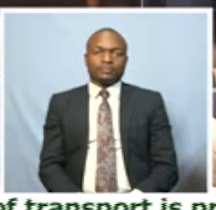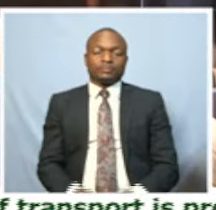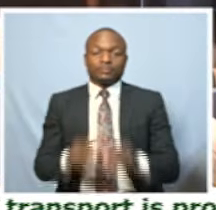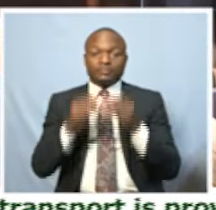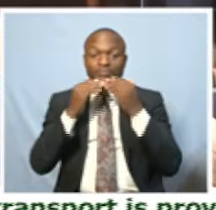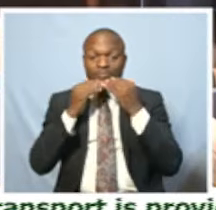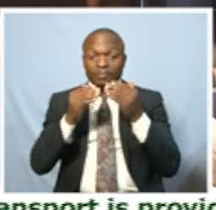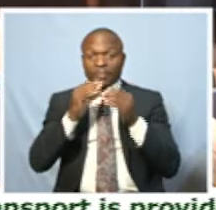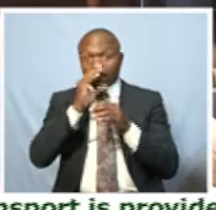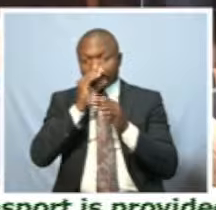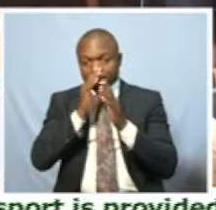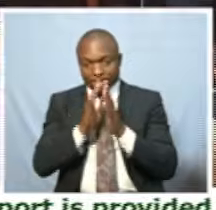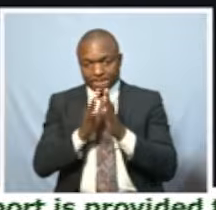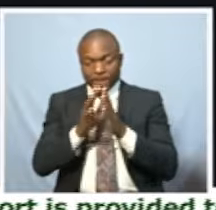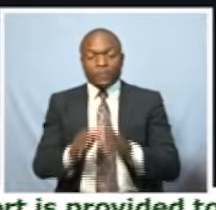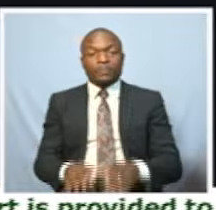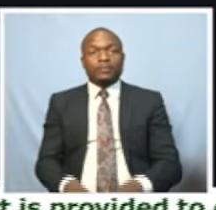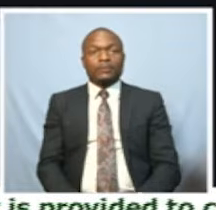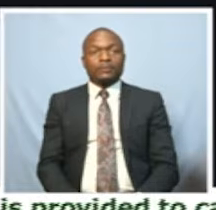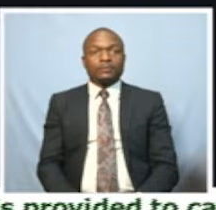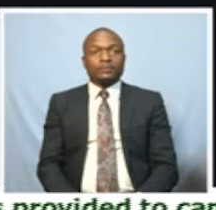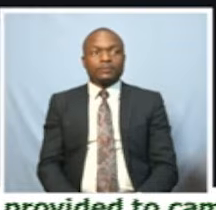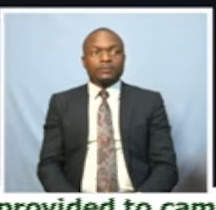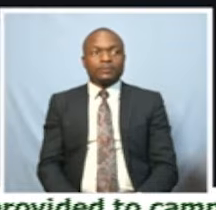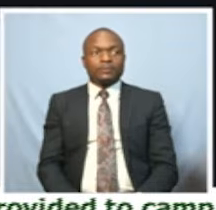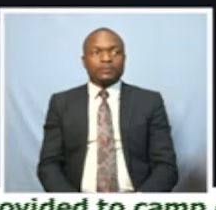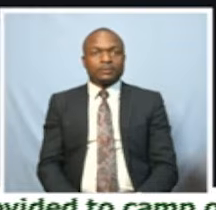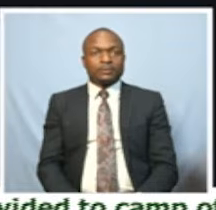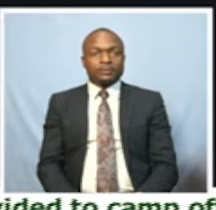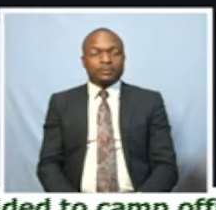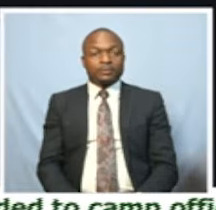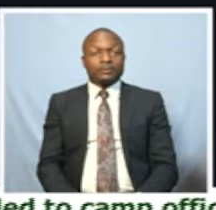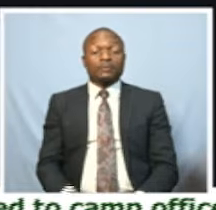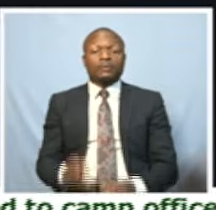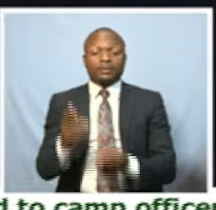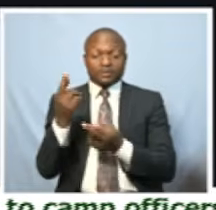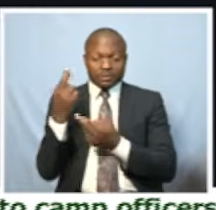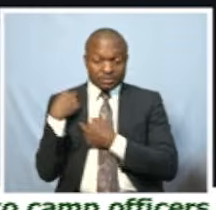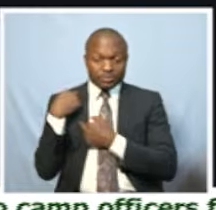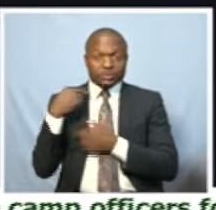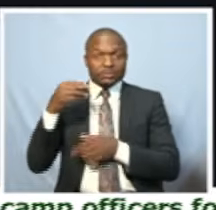Thank you, Mr. Speaker. The substantive minister